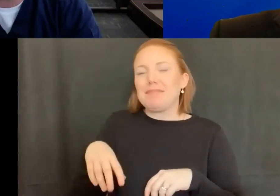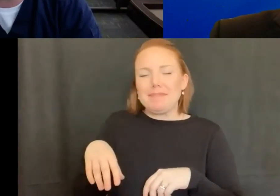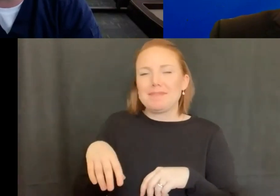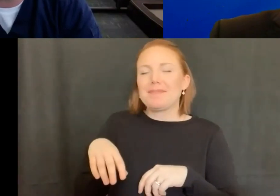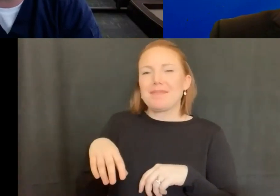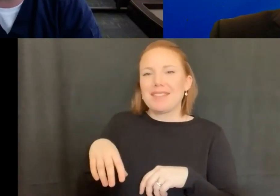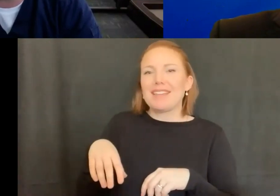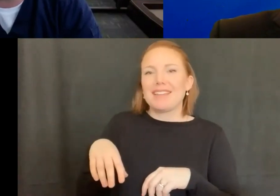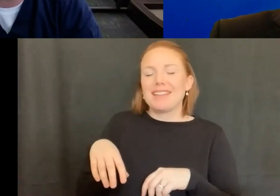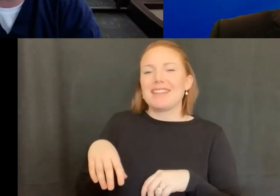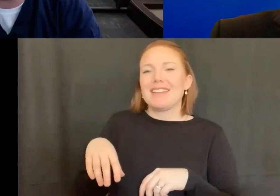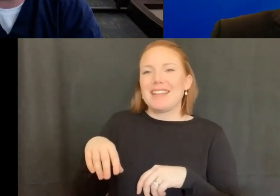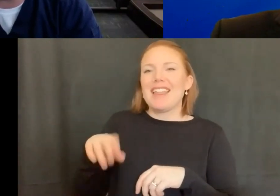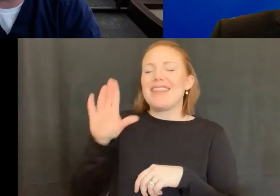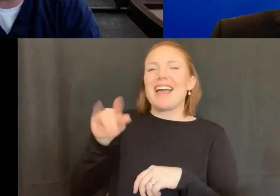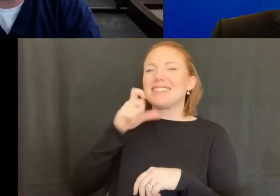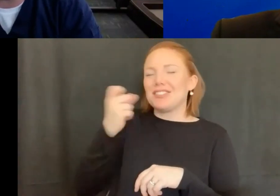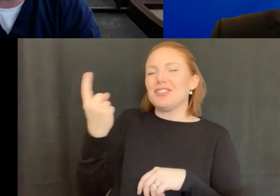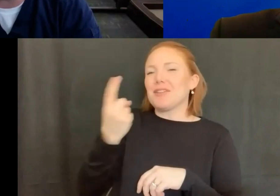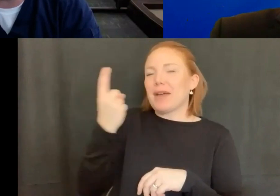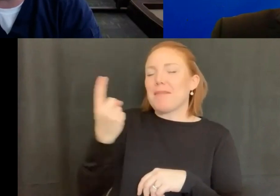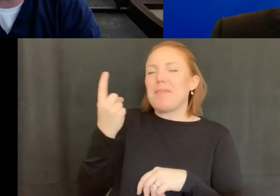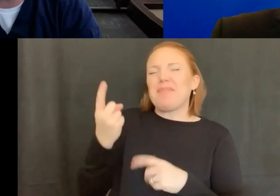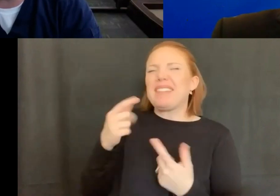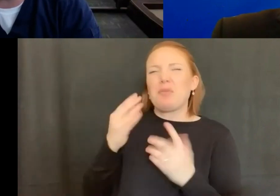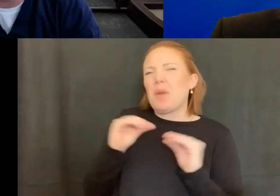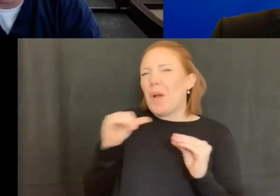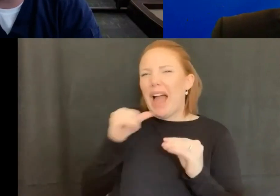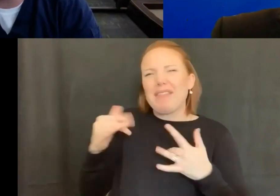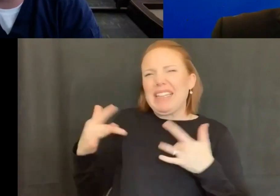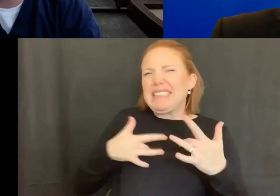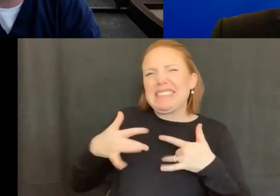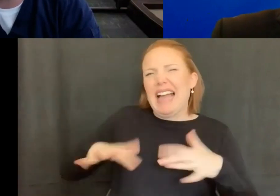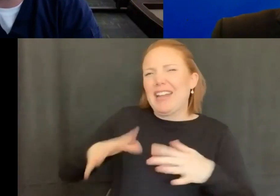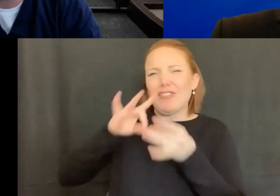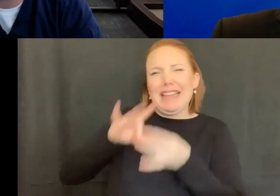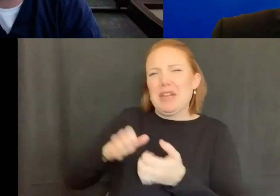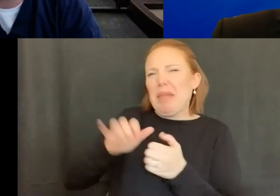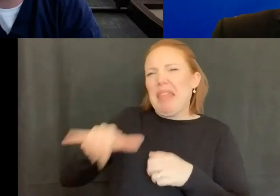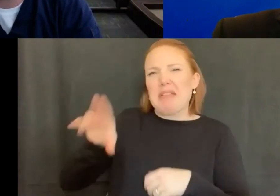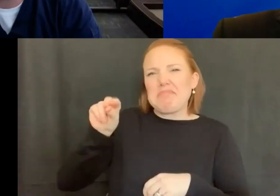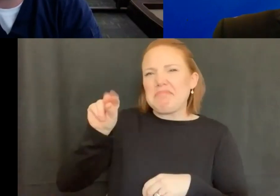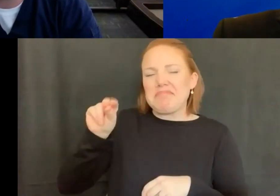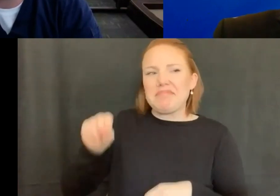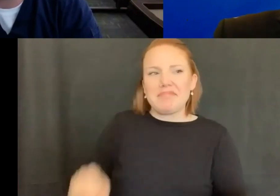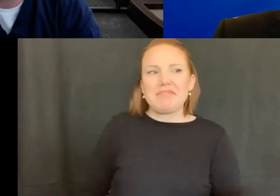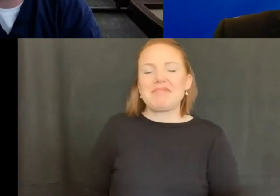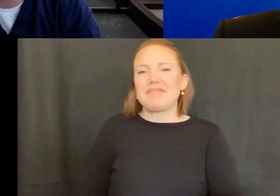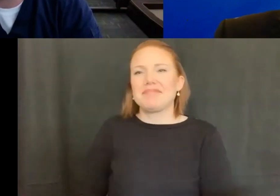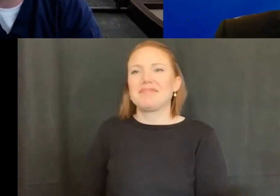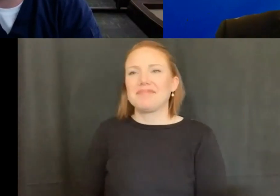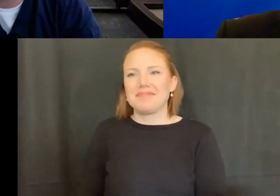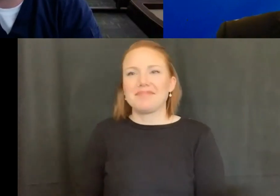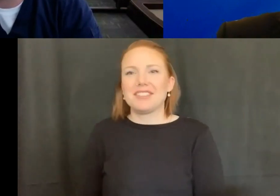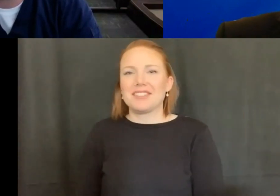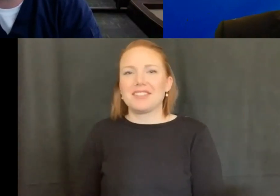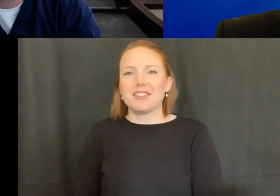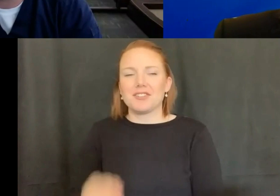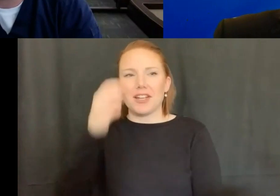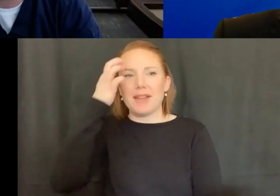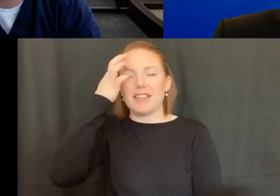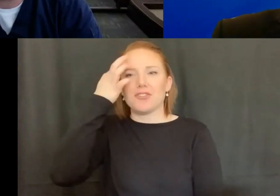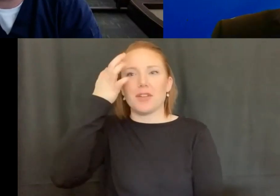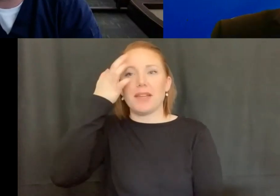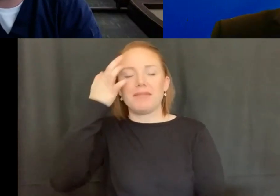something that we have any anxiety about or any Okay. issues. Okay. A question I think is coming from these